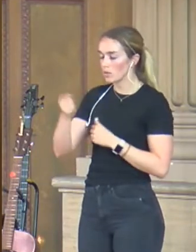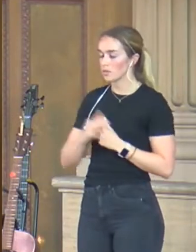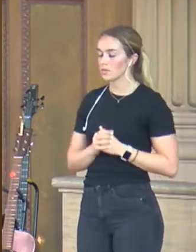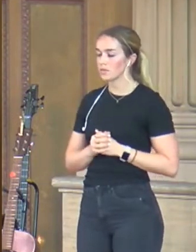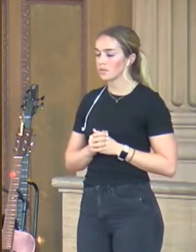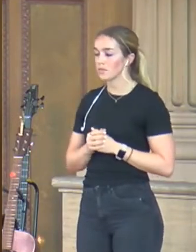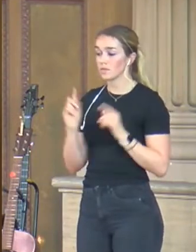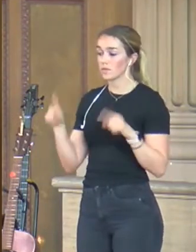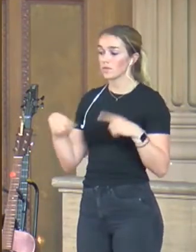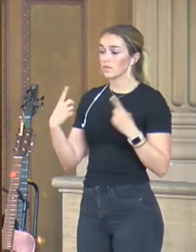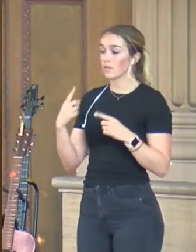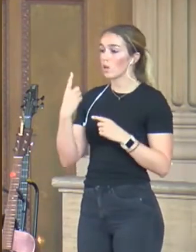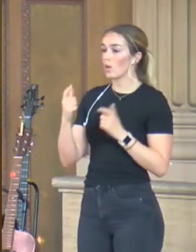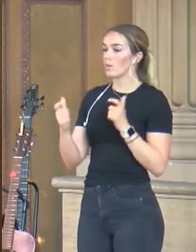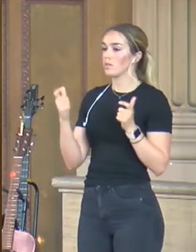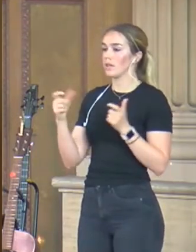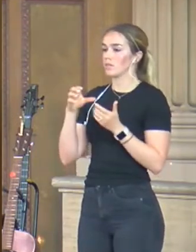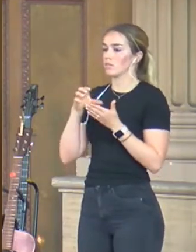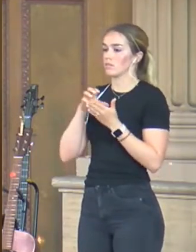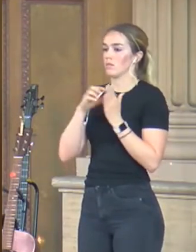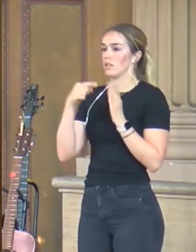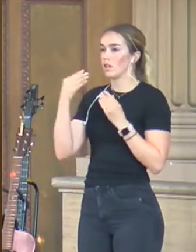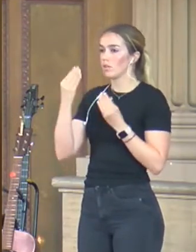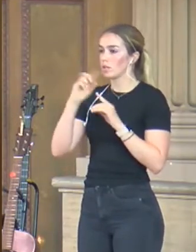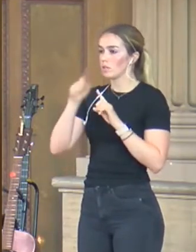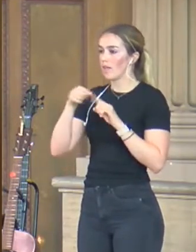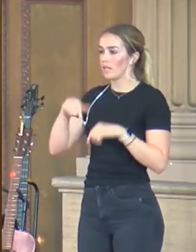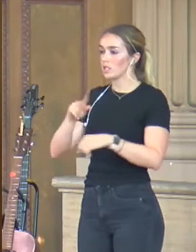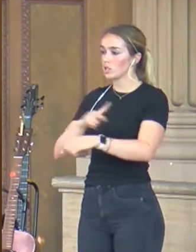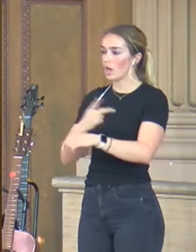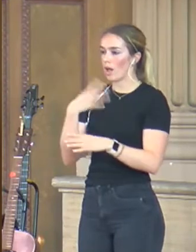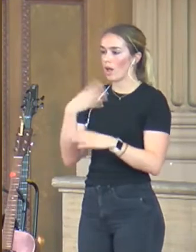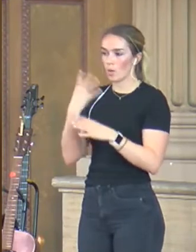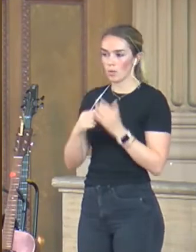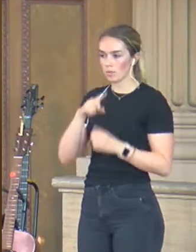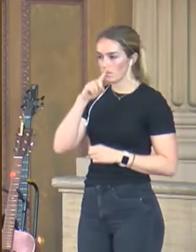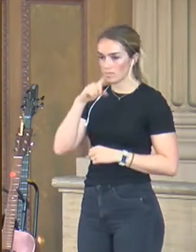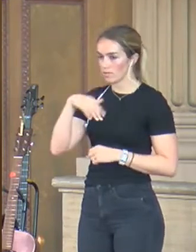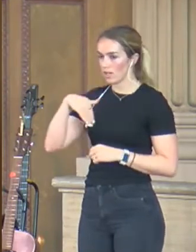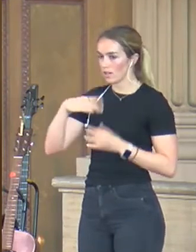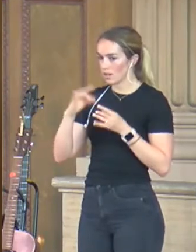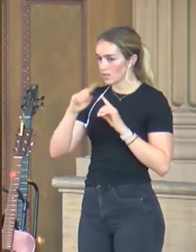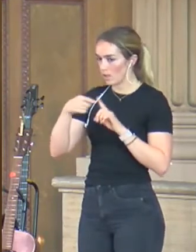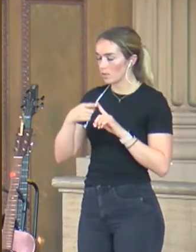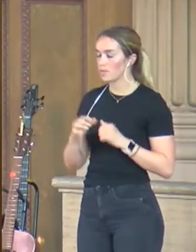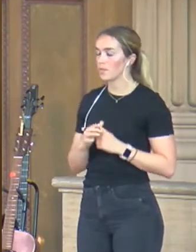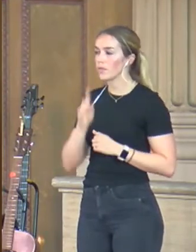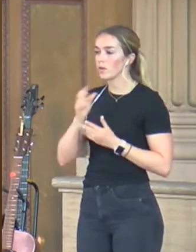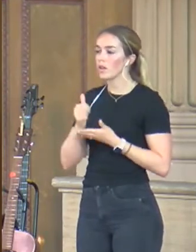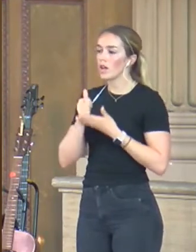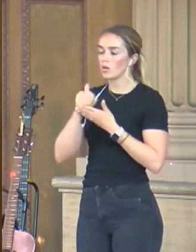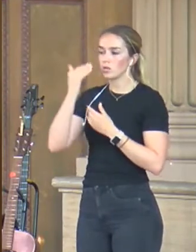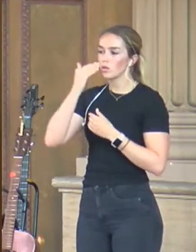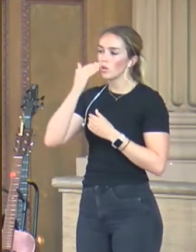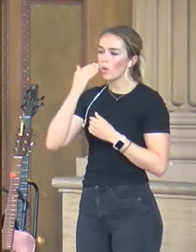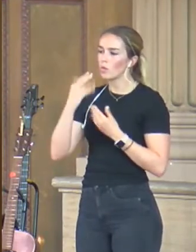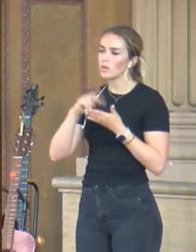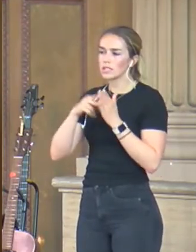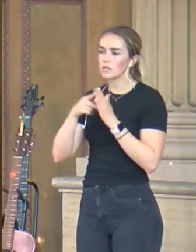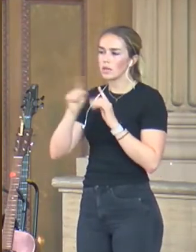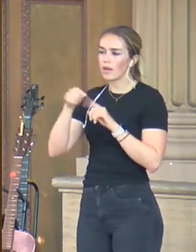But so far, there's been one major piece of information about this psalm that I've been leaving out that really helps us get the meaning of this psalm.